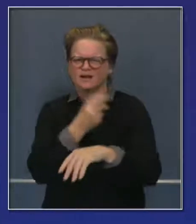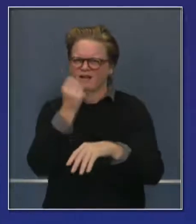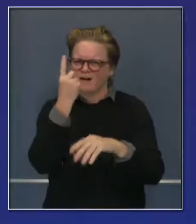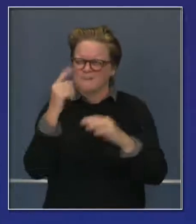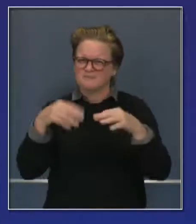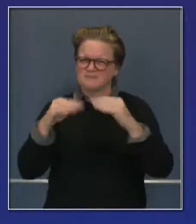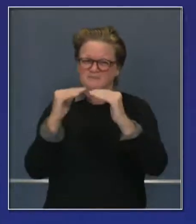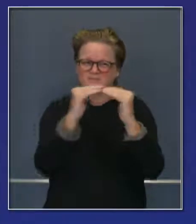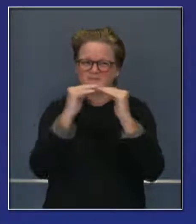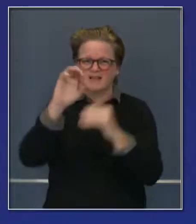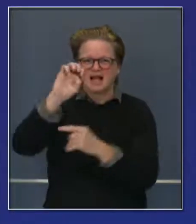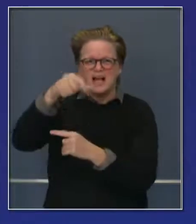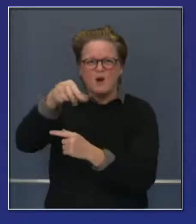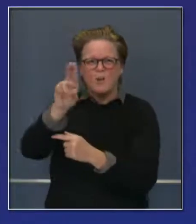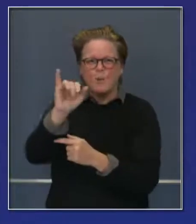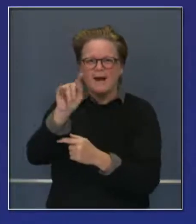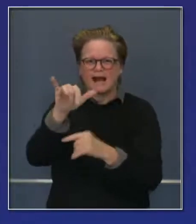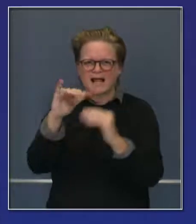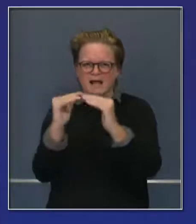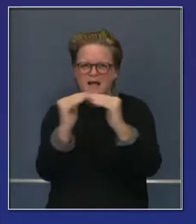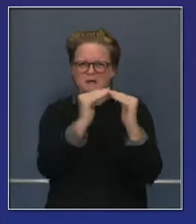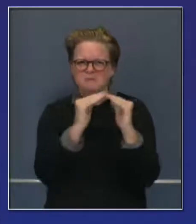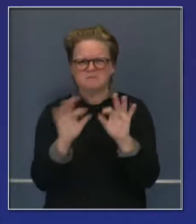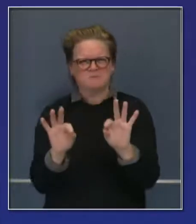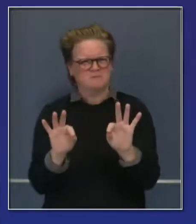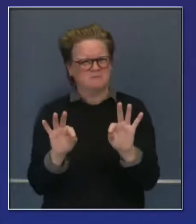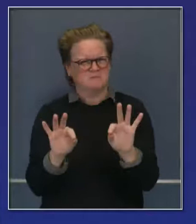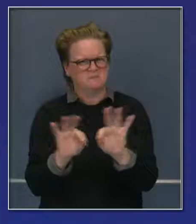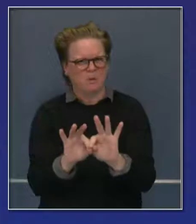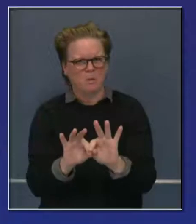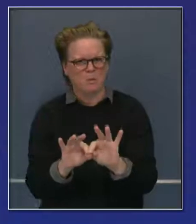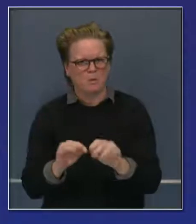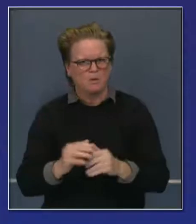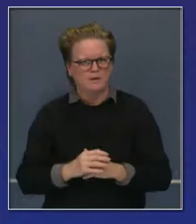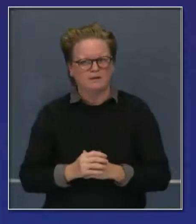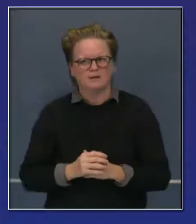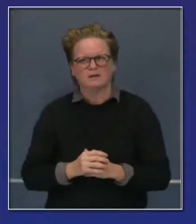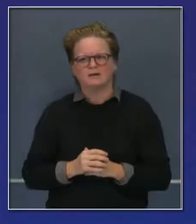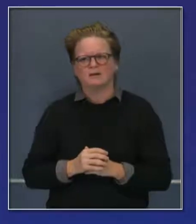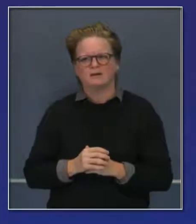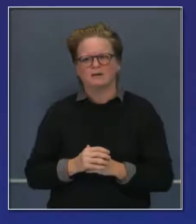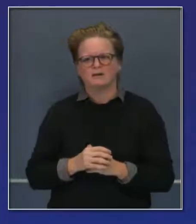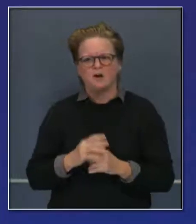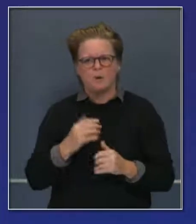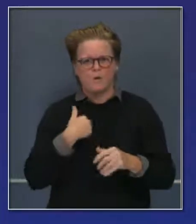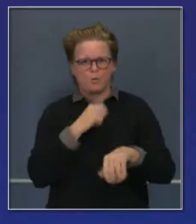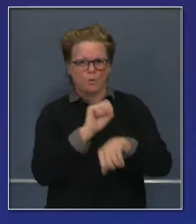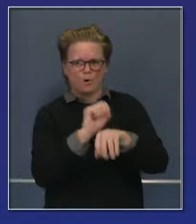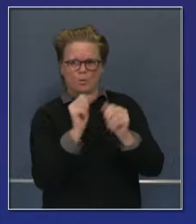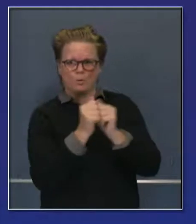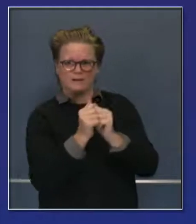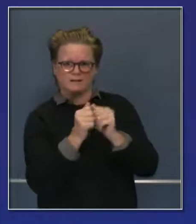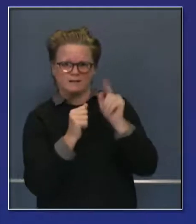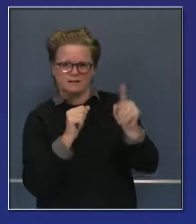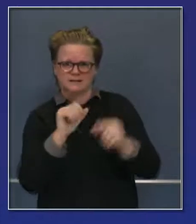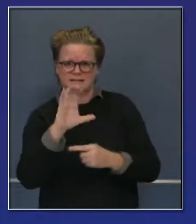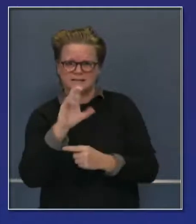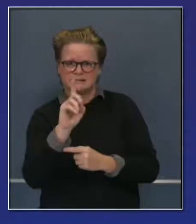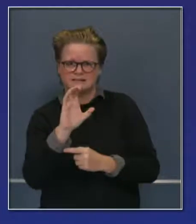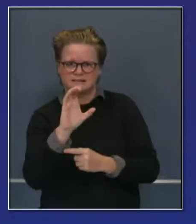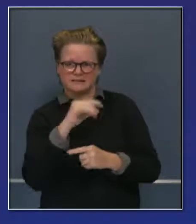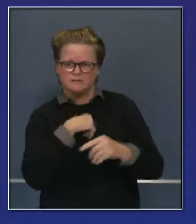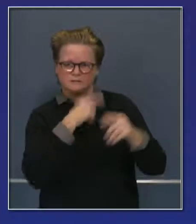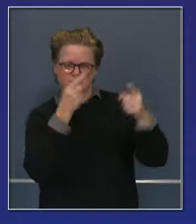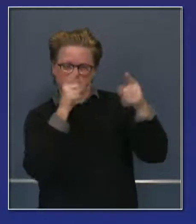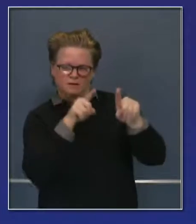theory based upon the deep relationship that we've advanced with the CDC and with the DOD. Remember, the DOD is also